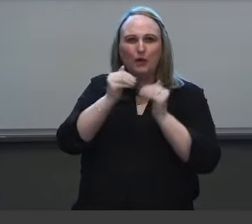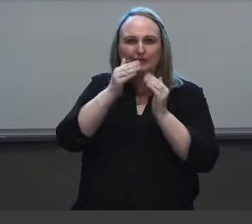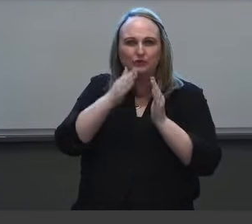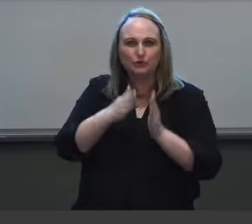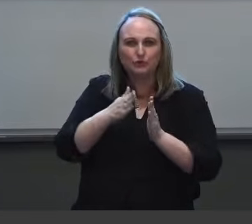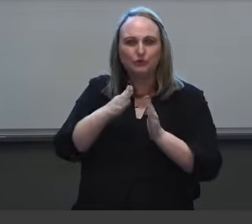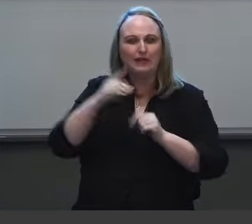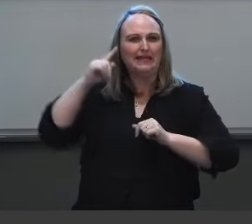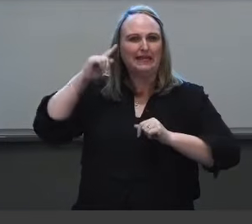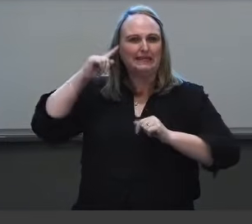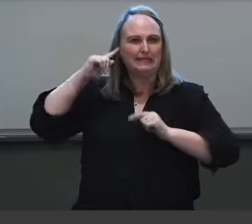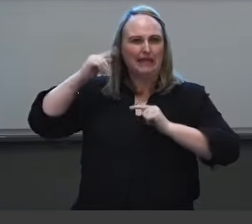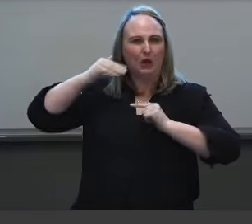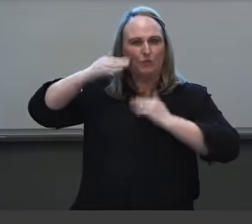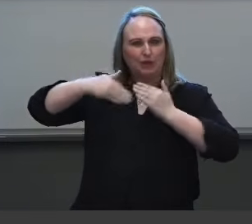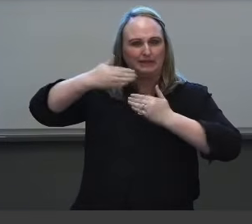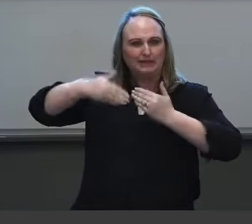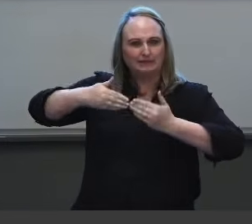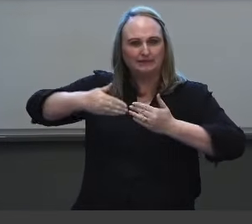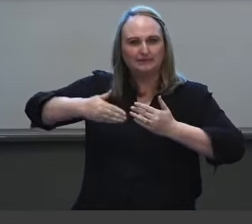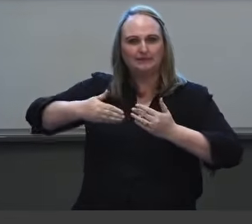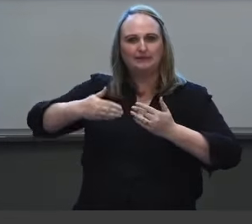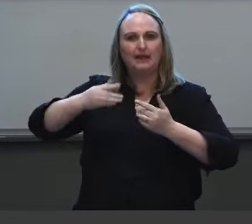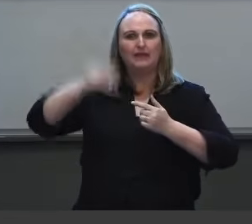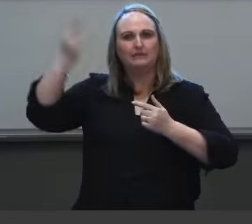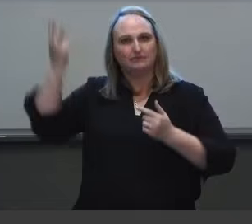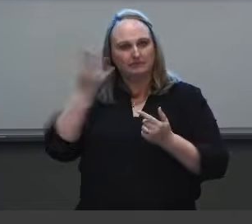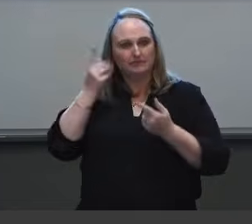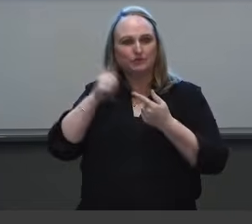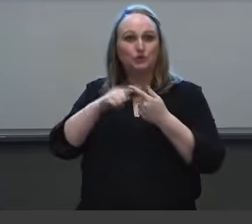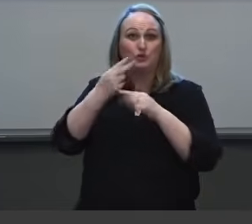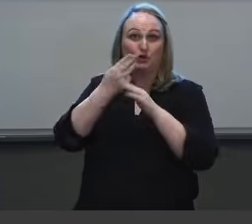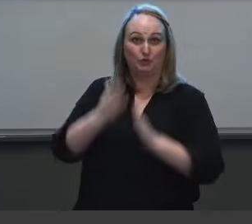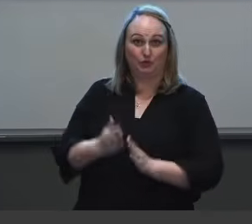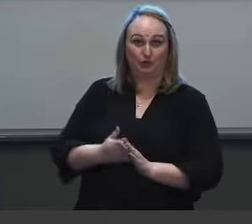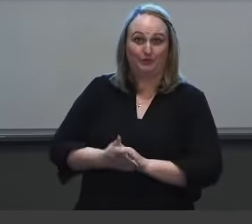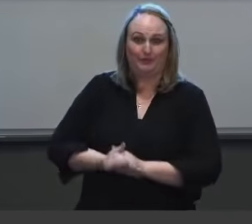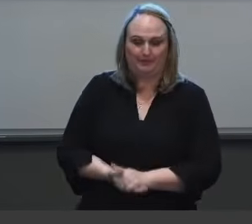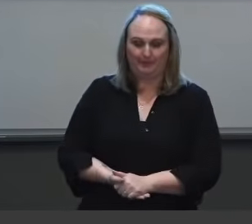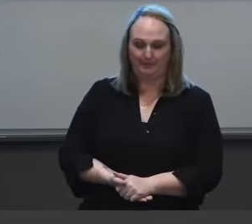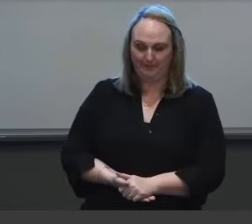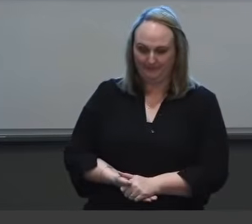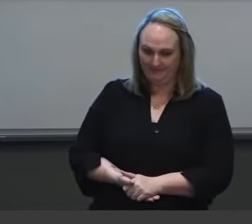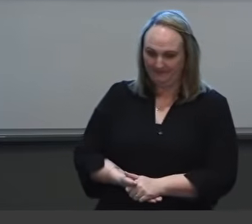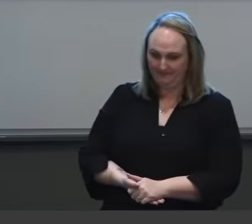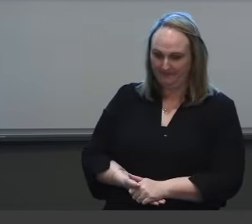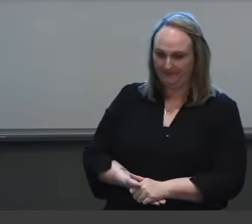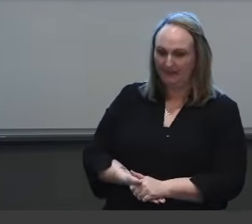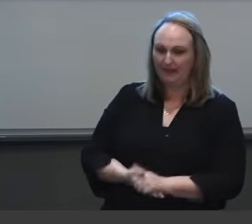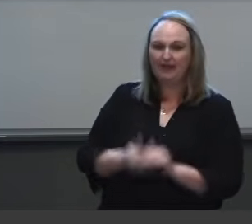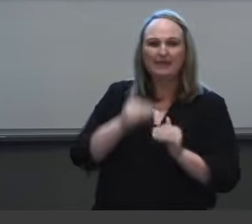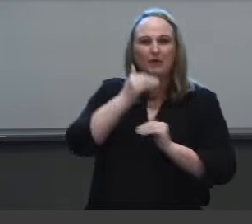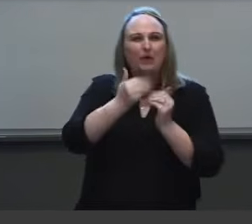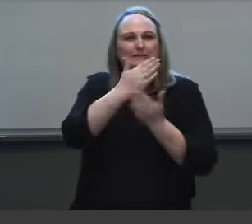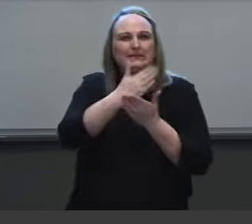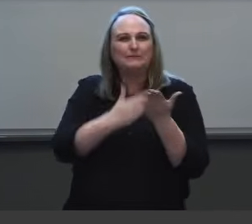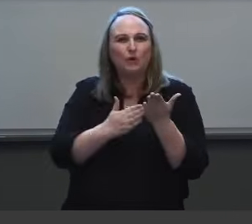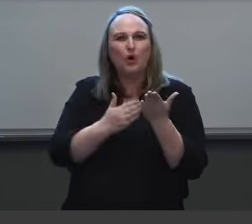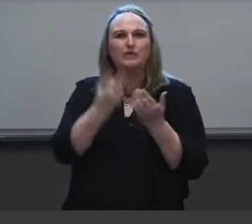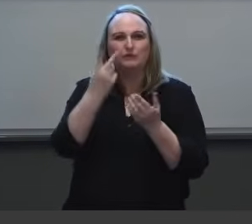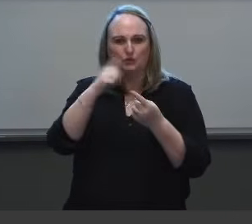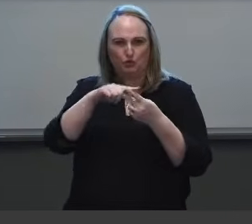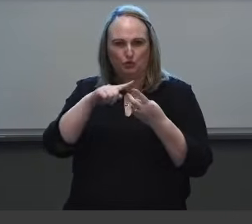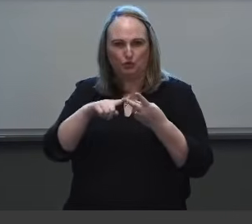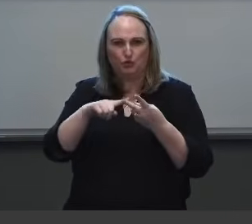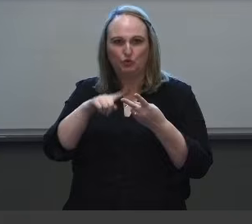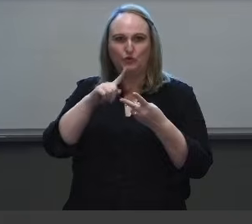sound and stream it back to the user. The processing part has two components, detection